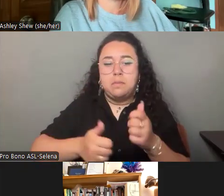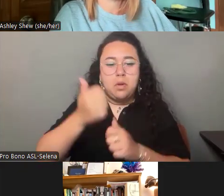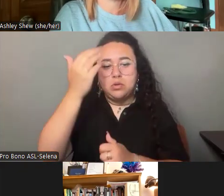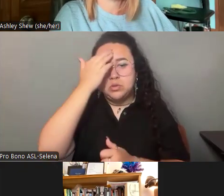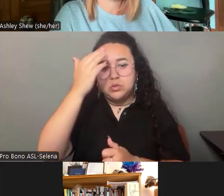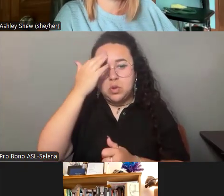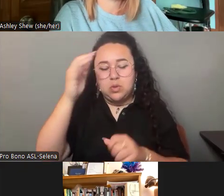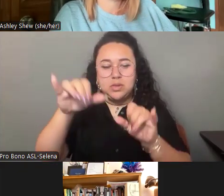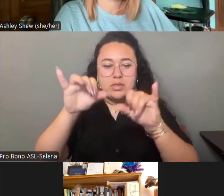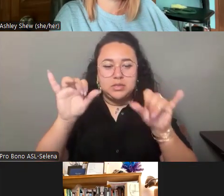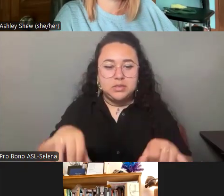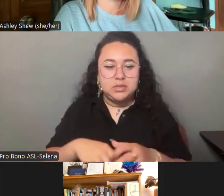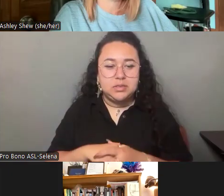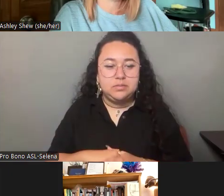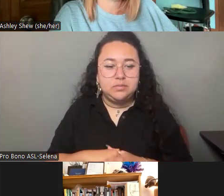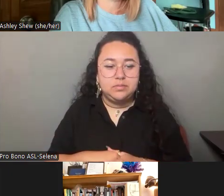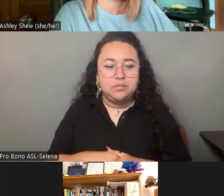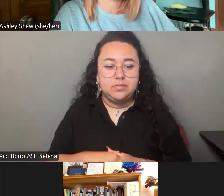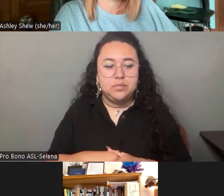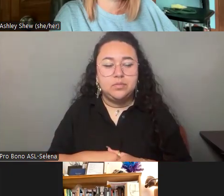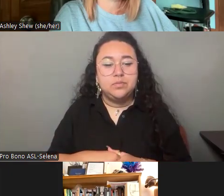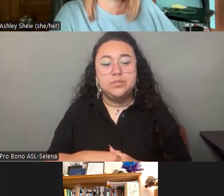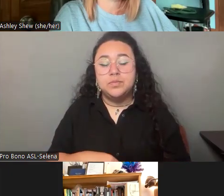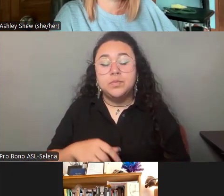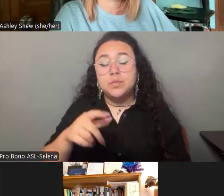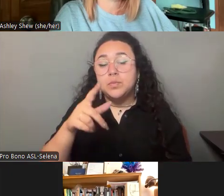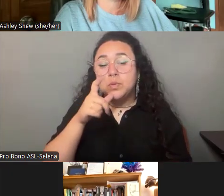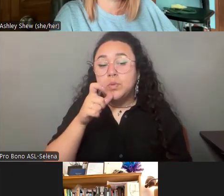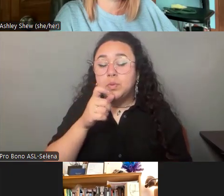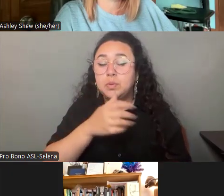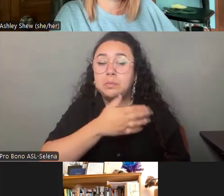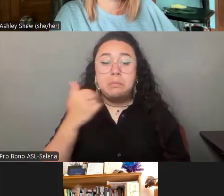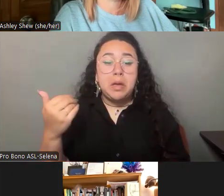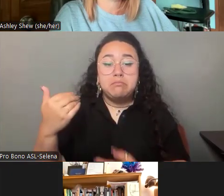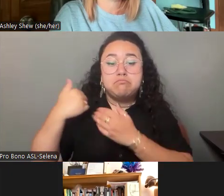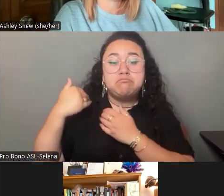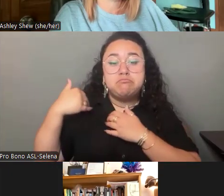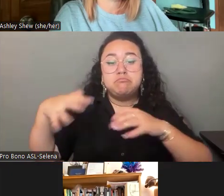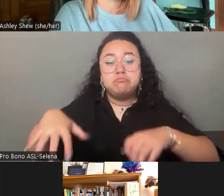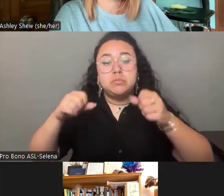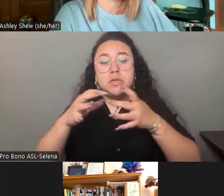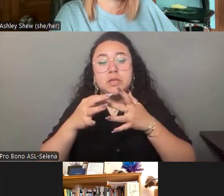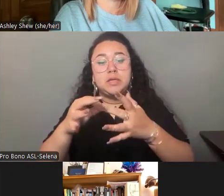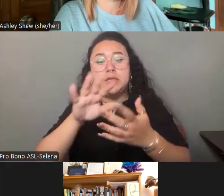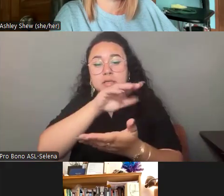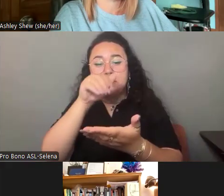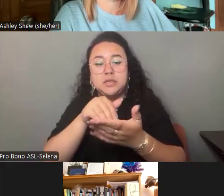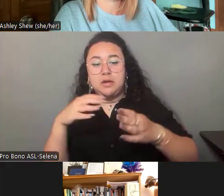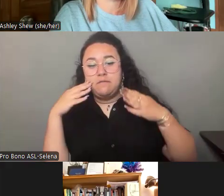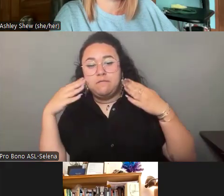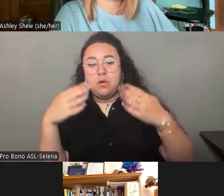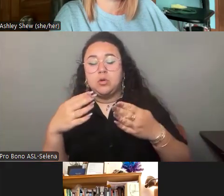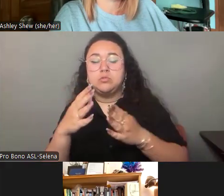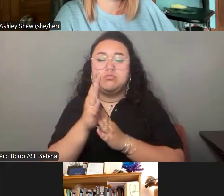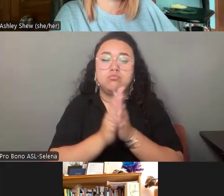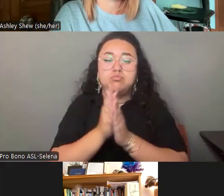quote. Who better to take the lead, to be centered, to drive the direction of understanding